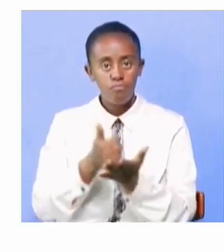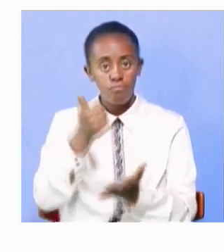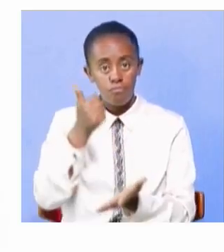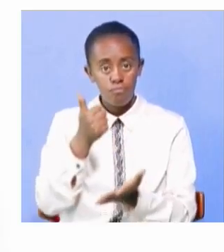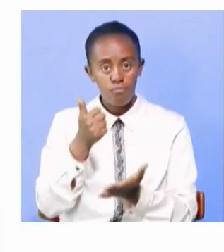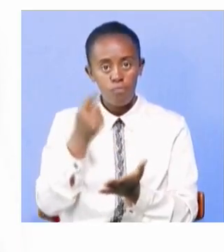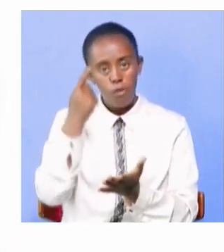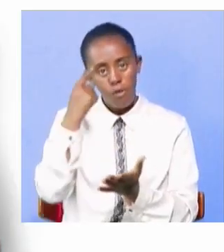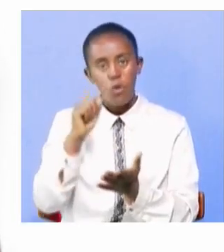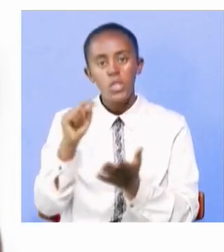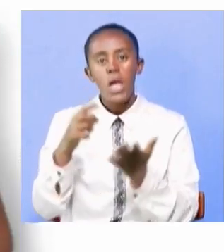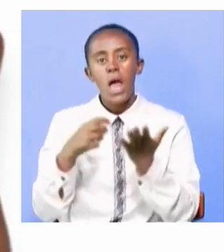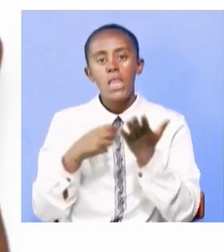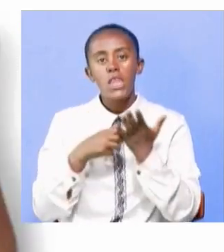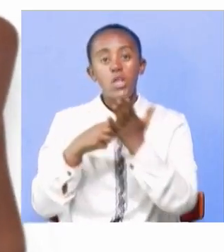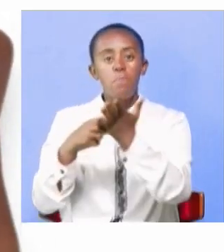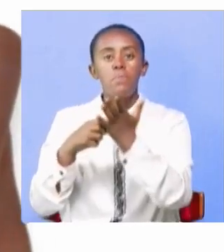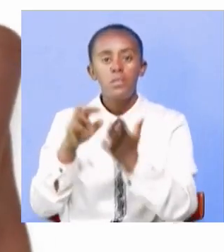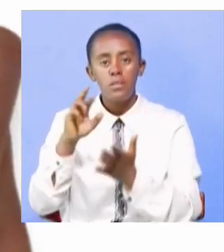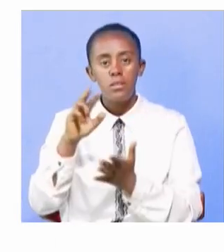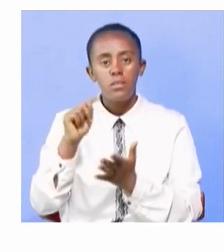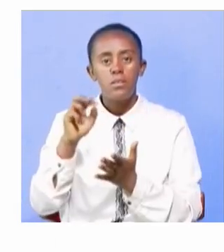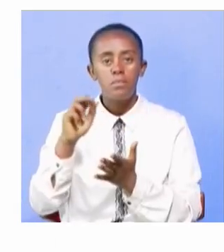for the trip.